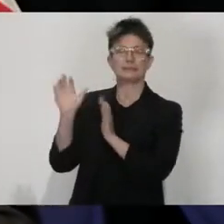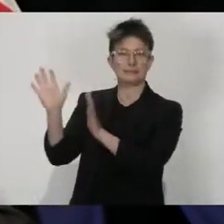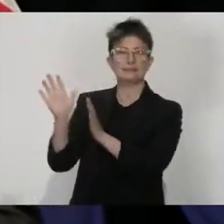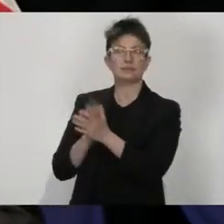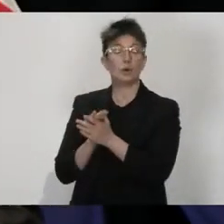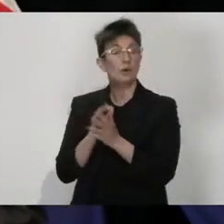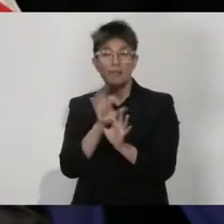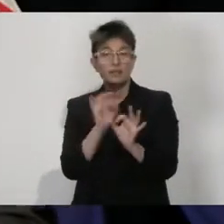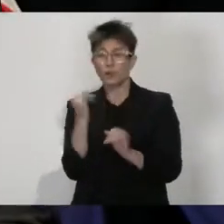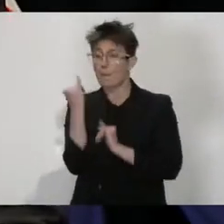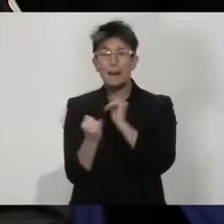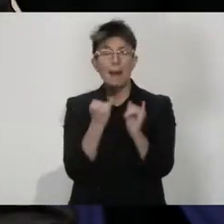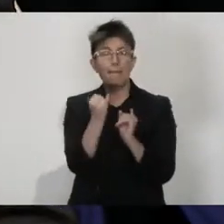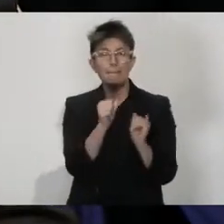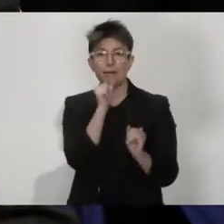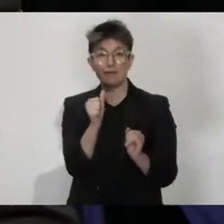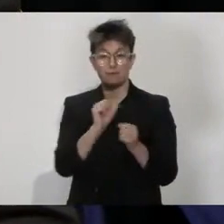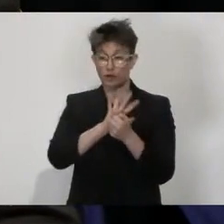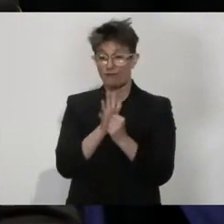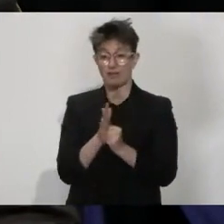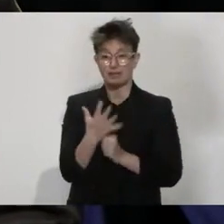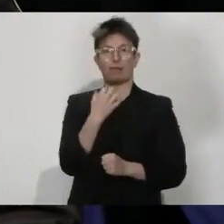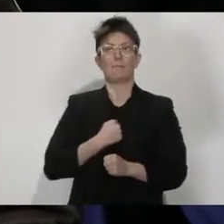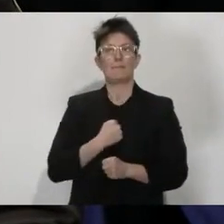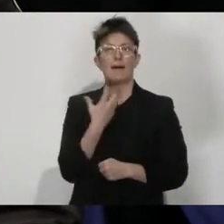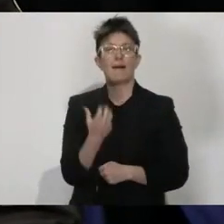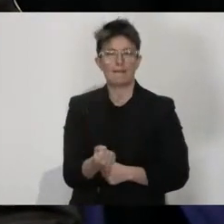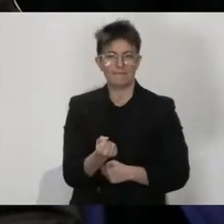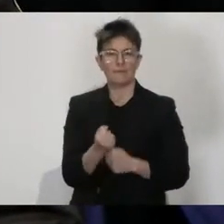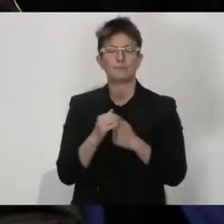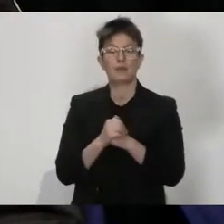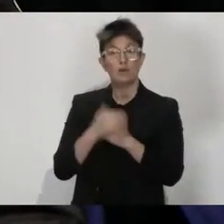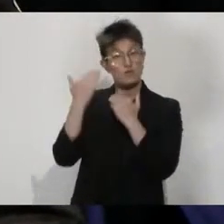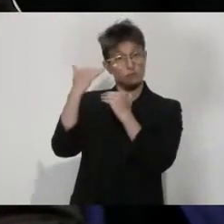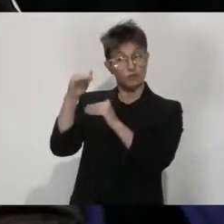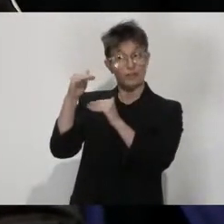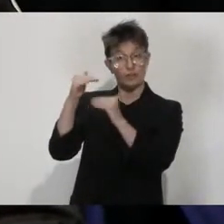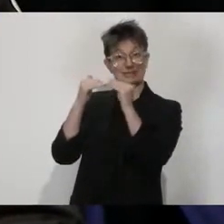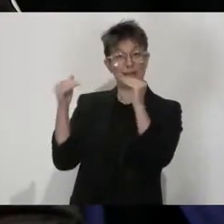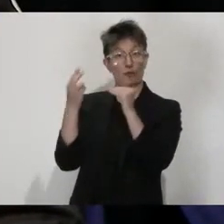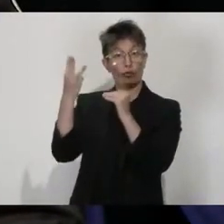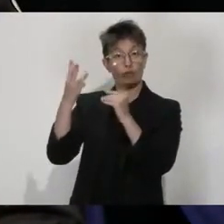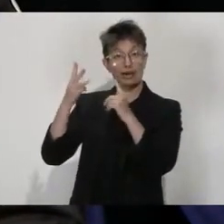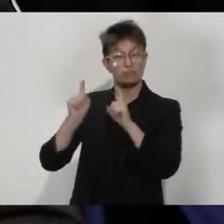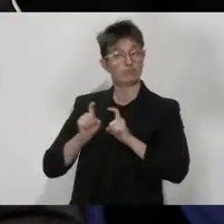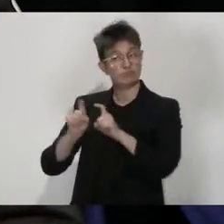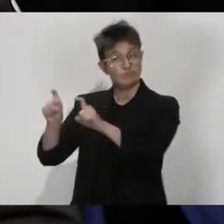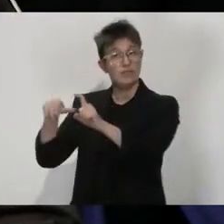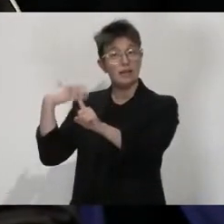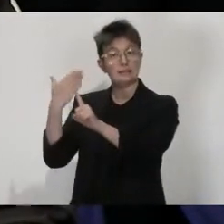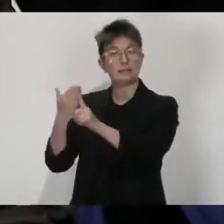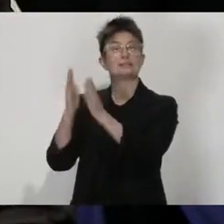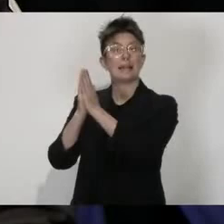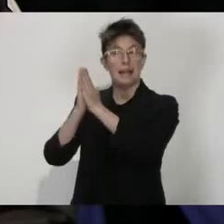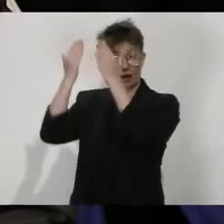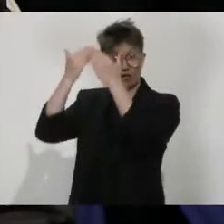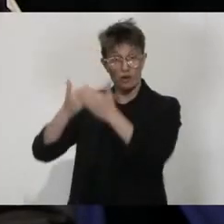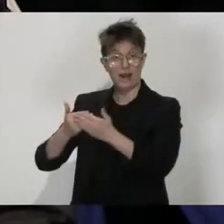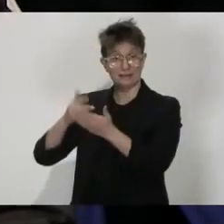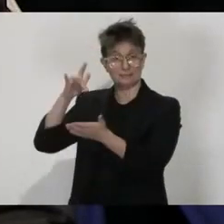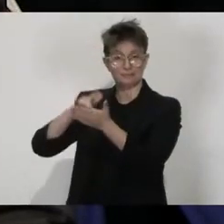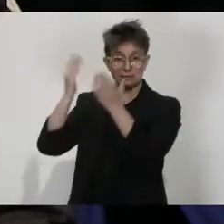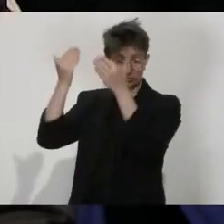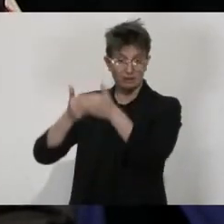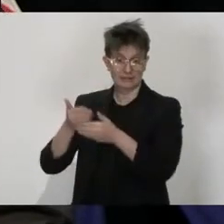still apply until 11:59 p.m. on Sunday evening. We've done a great job. We're almost there. Let's finish the